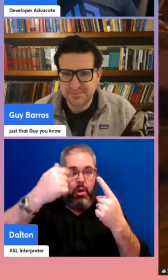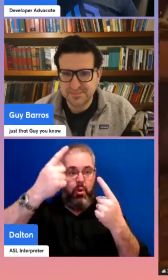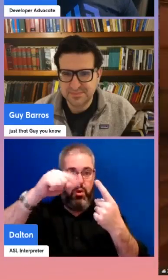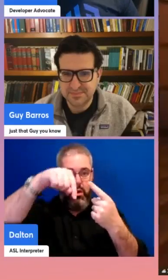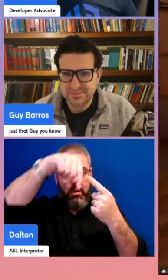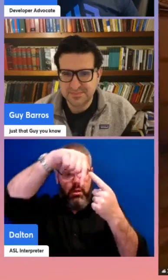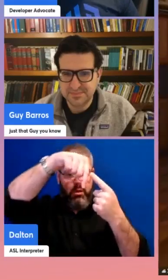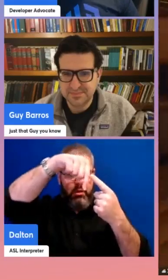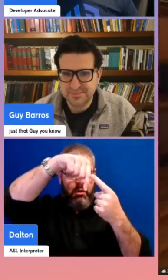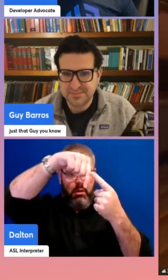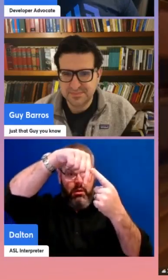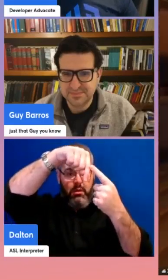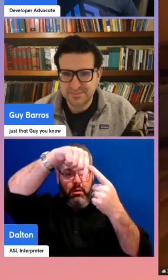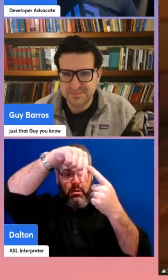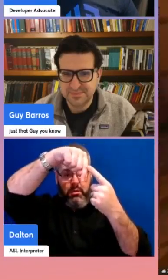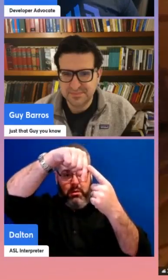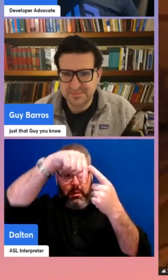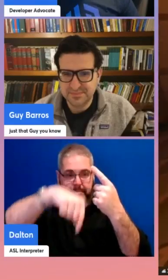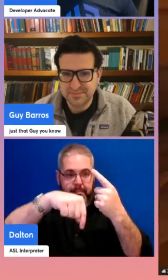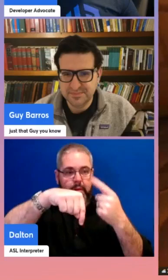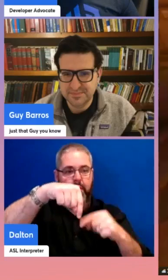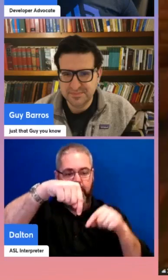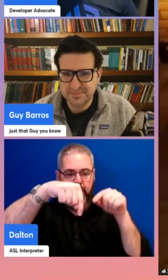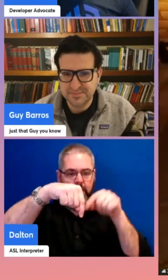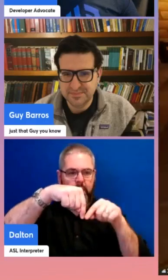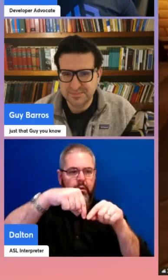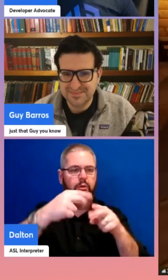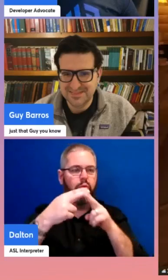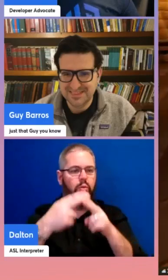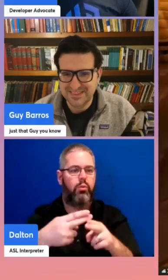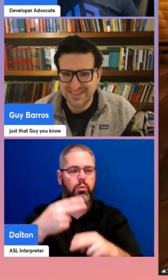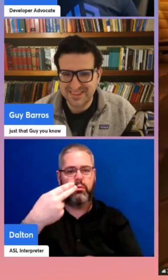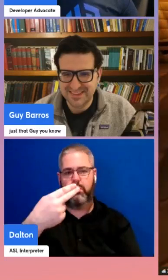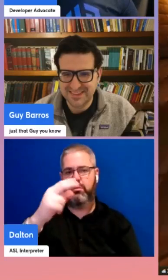go into a hopper. If